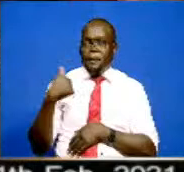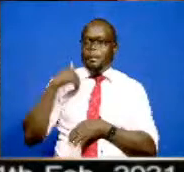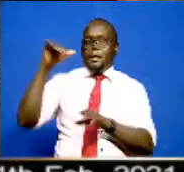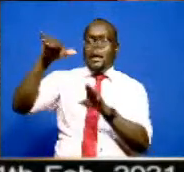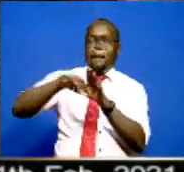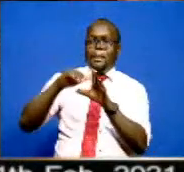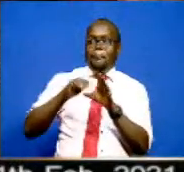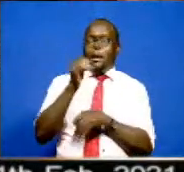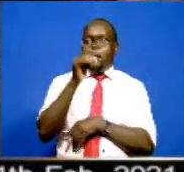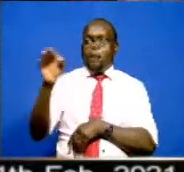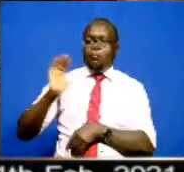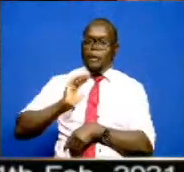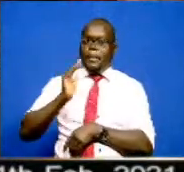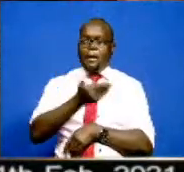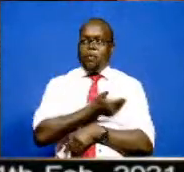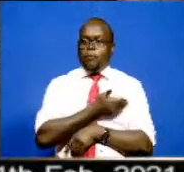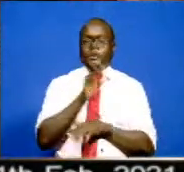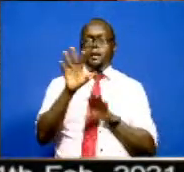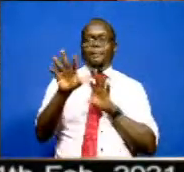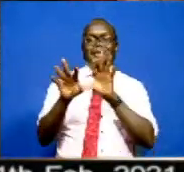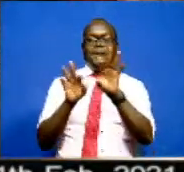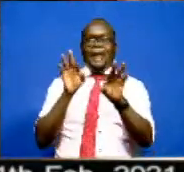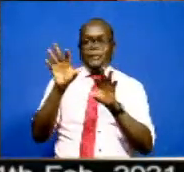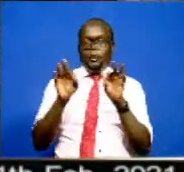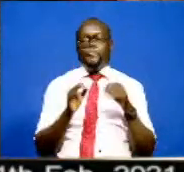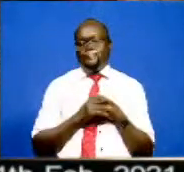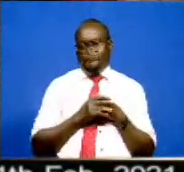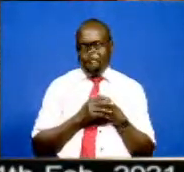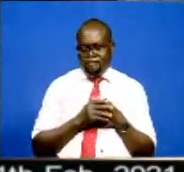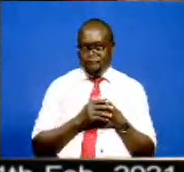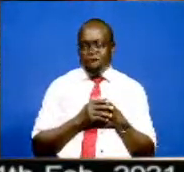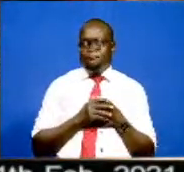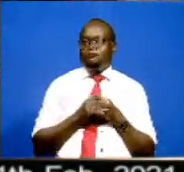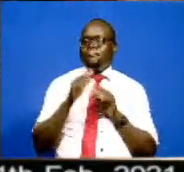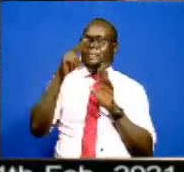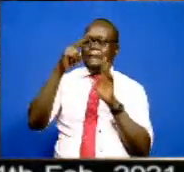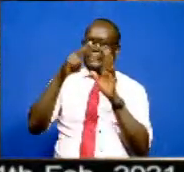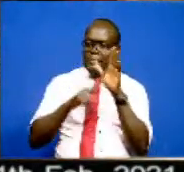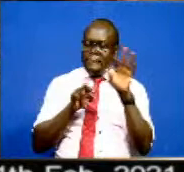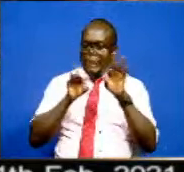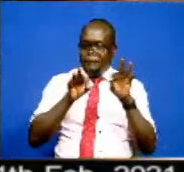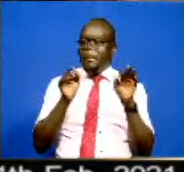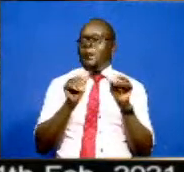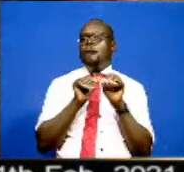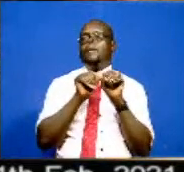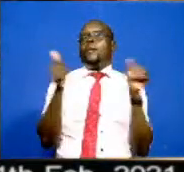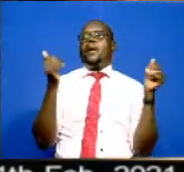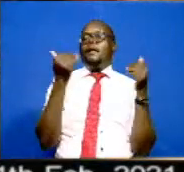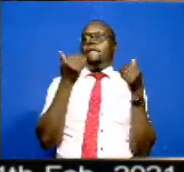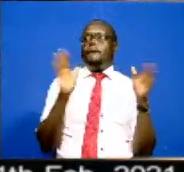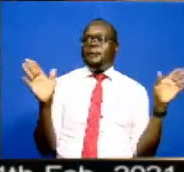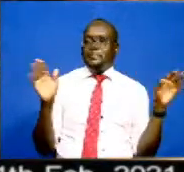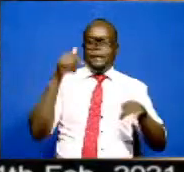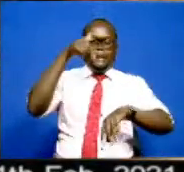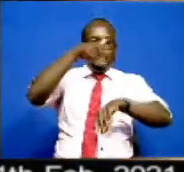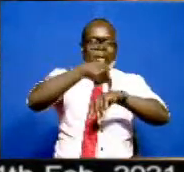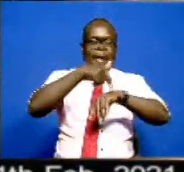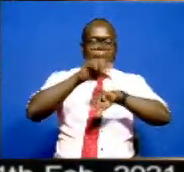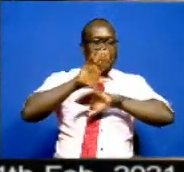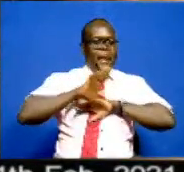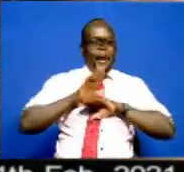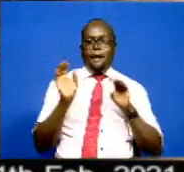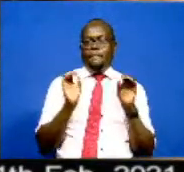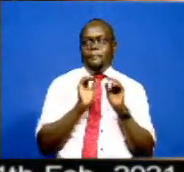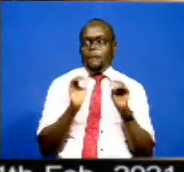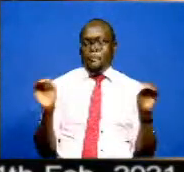of the Committee on Selection, Honourable Speaker. And Honourable Speaker, as you have rightfully explained, we are really constrained in terms of time, Honourable